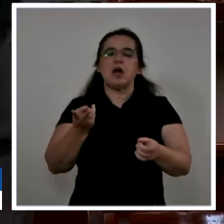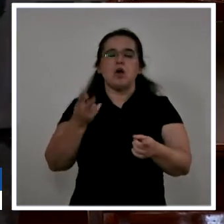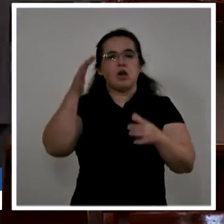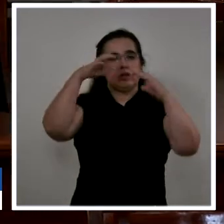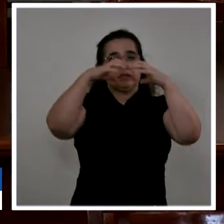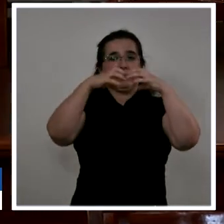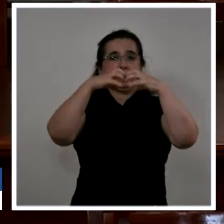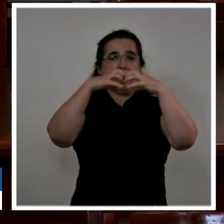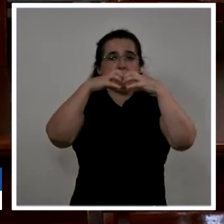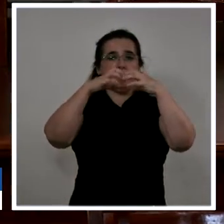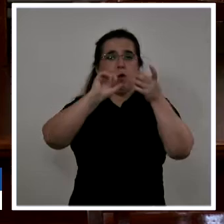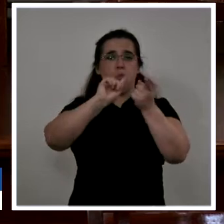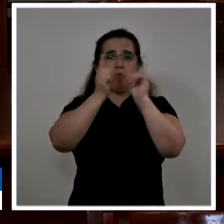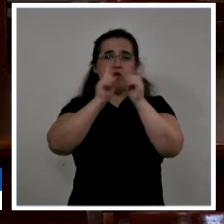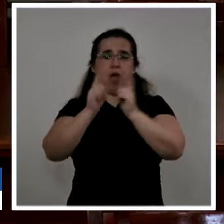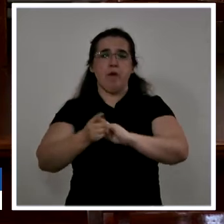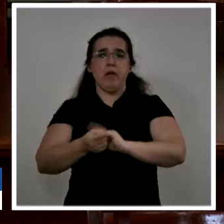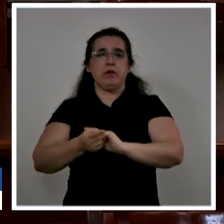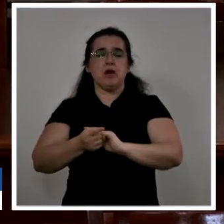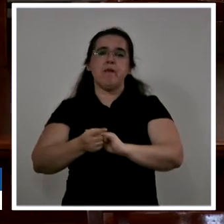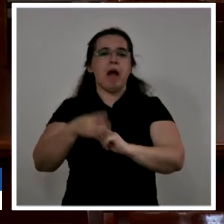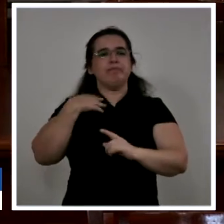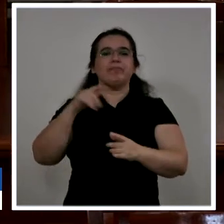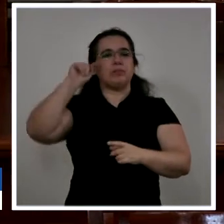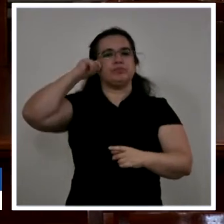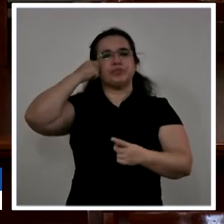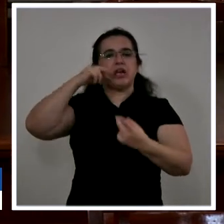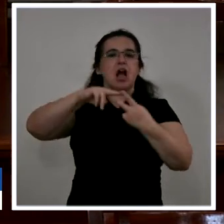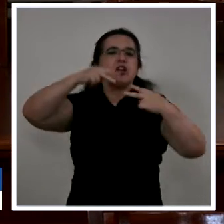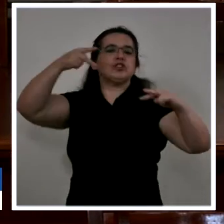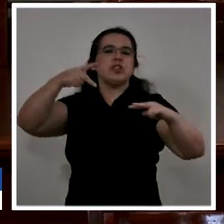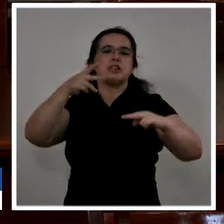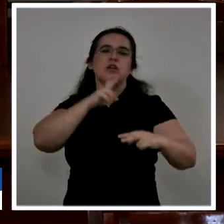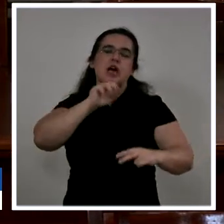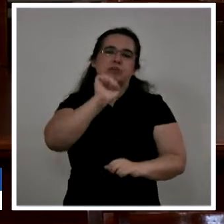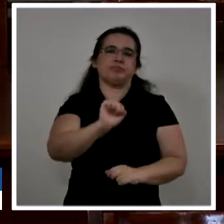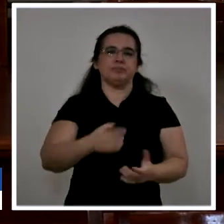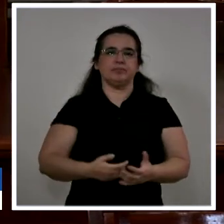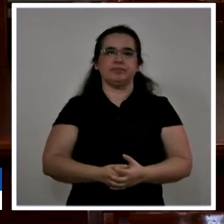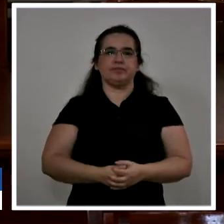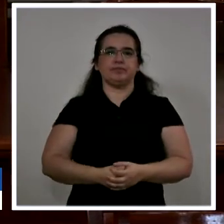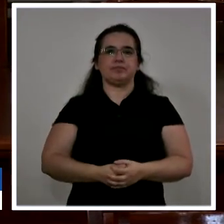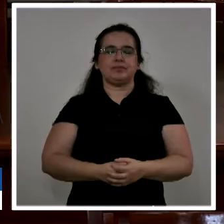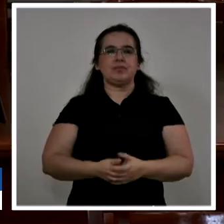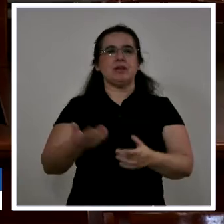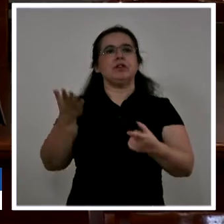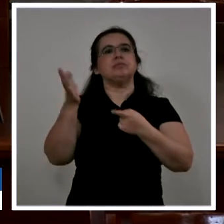cérebro afetaram a composição genética daquele rato. Okay. I'm just going to give you a very easy illustration of this. Vou-vos